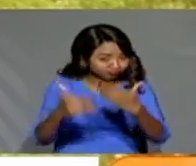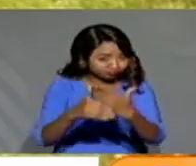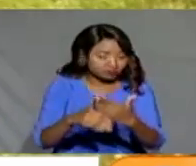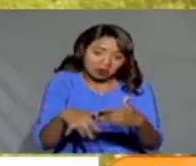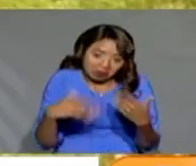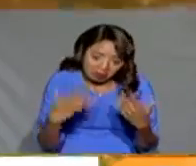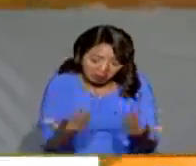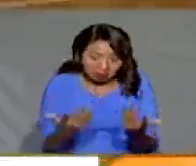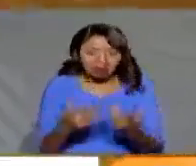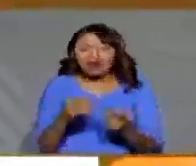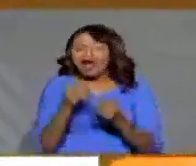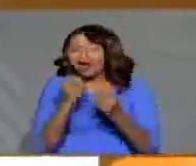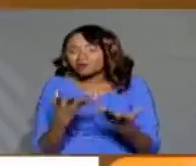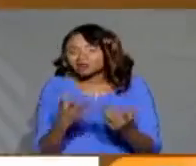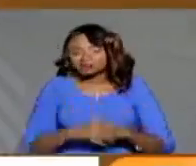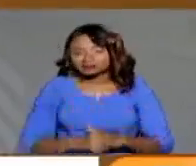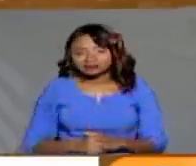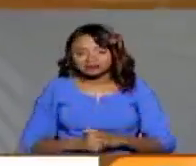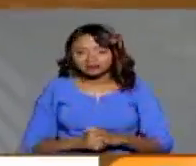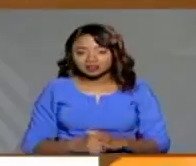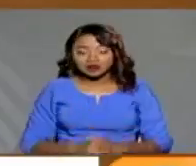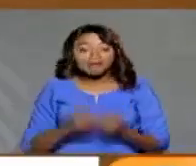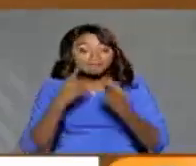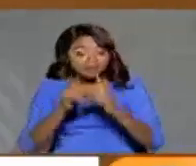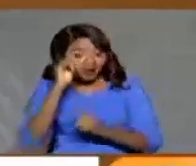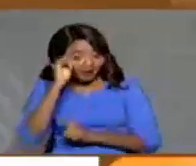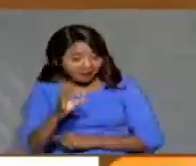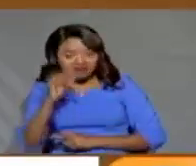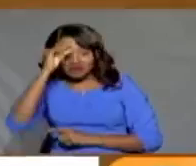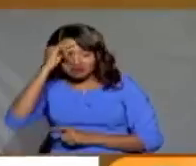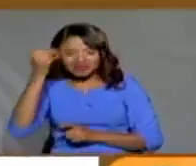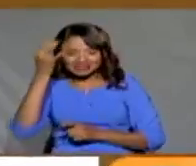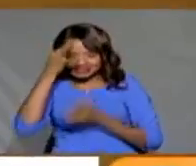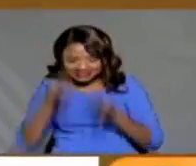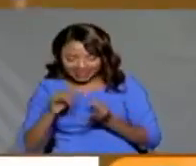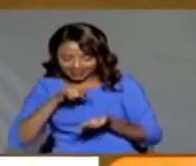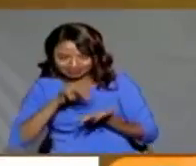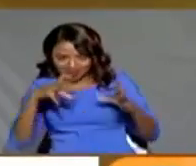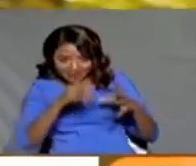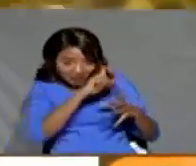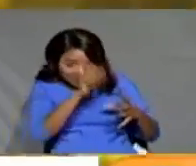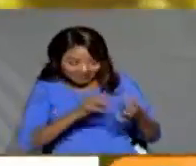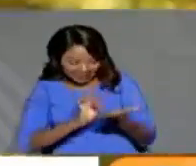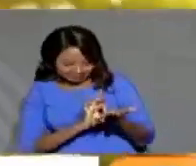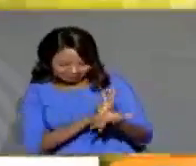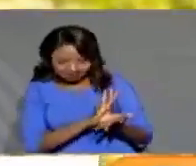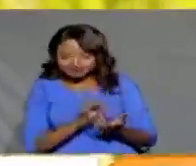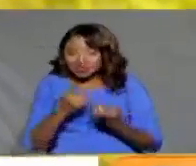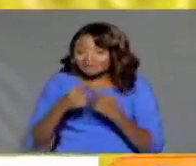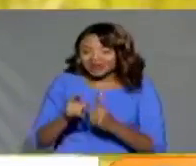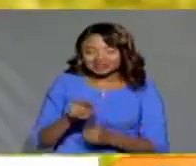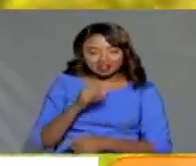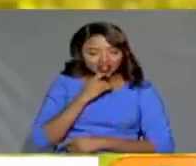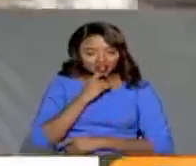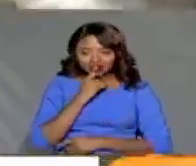lost value of contract. Should the government choose to award the contract to another firm, the fears CS Chelugui expressed would be a